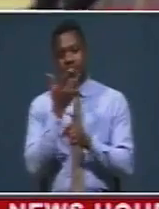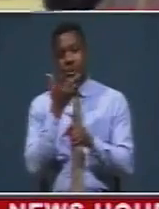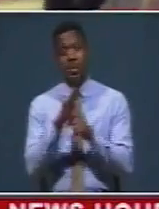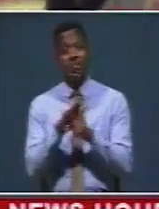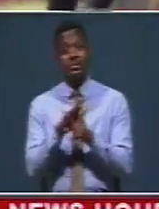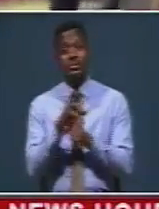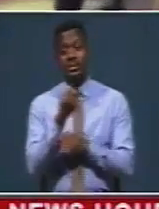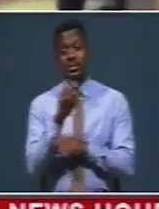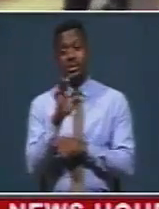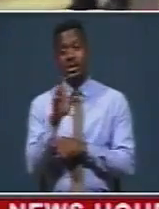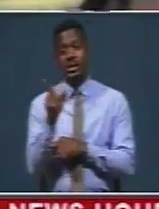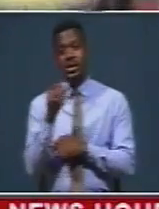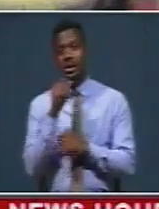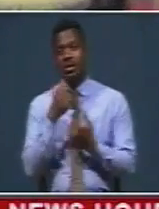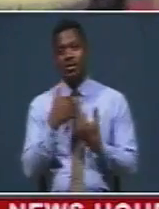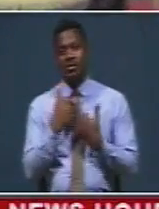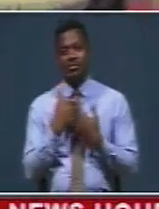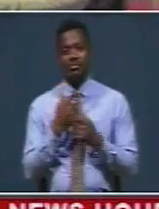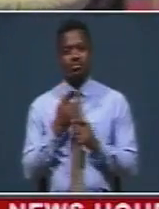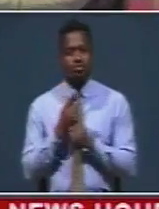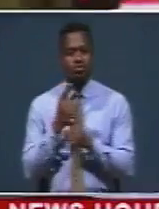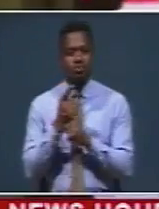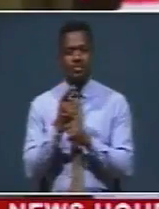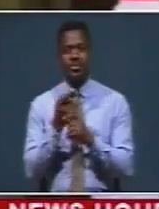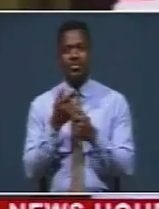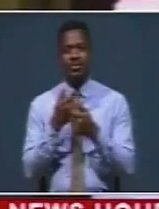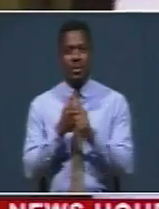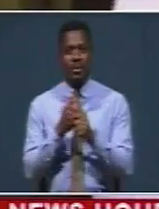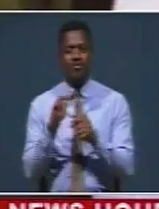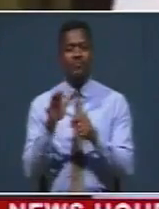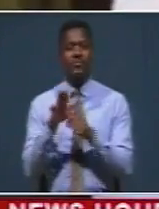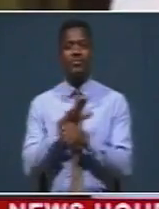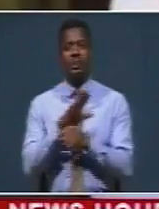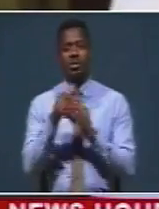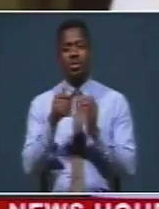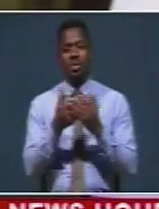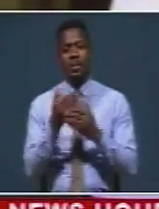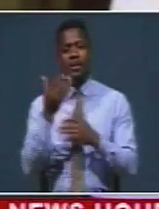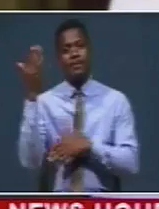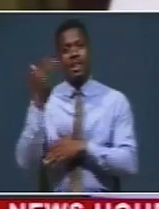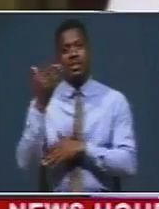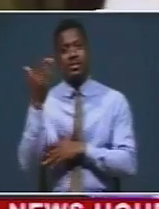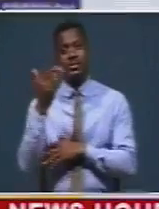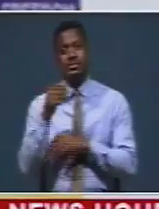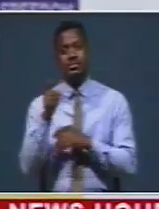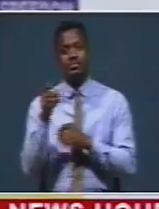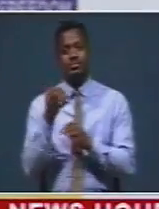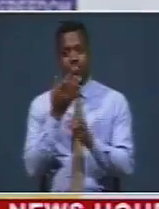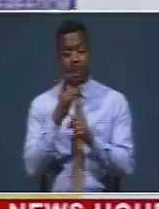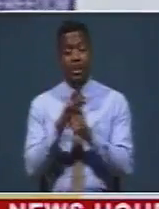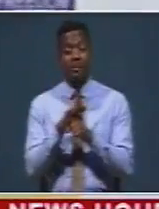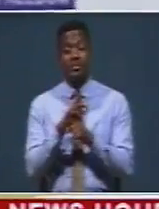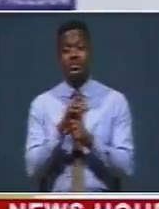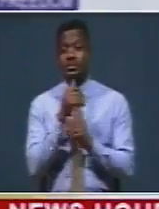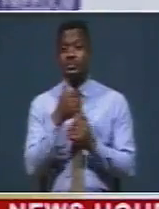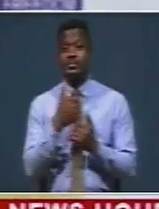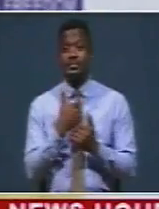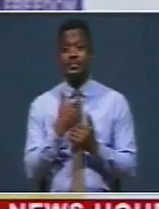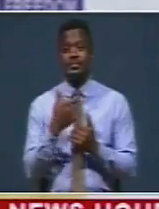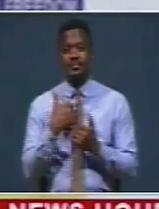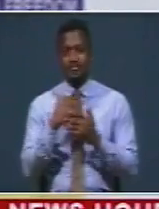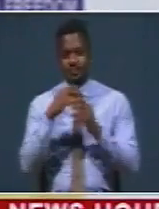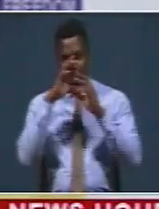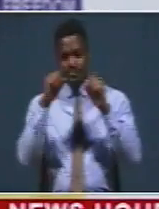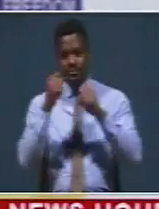NDC does not have a track record of fulfilling any manifesto commitment. On the other hand, we have